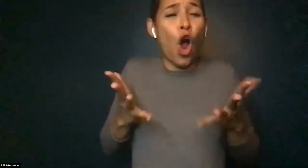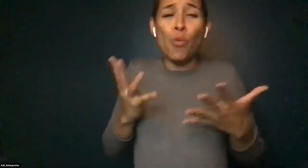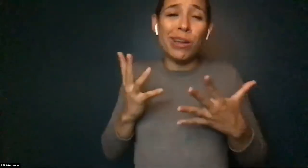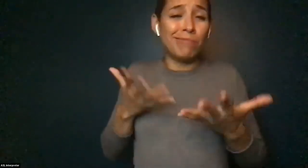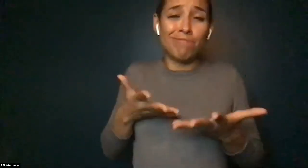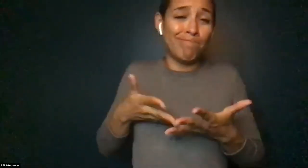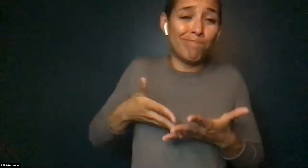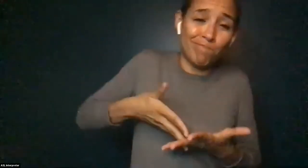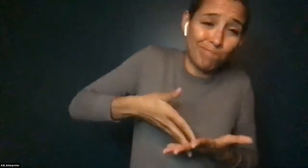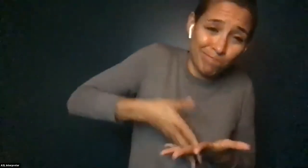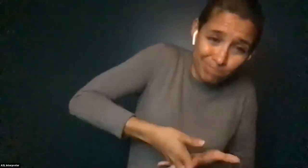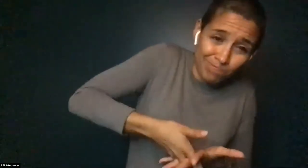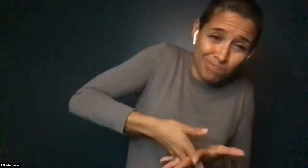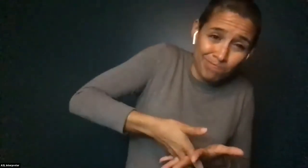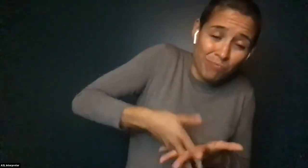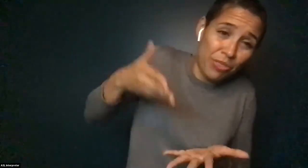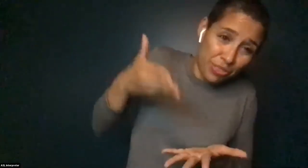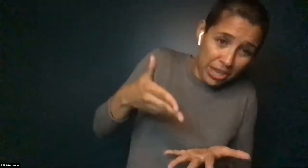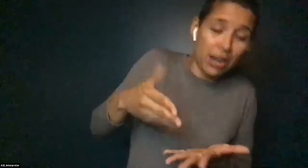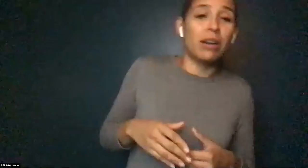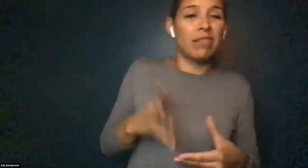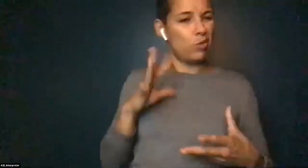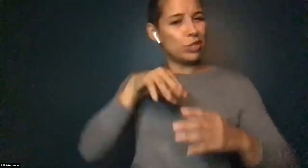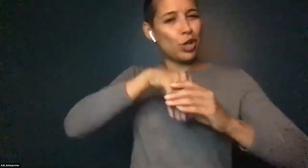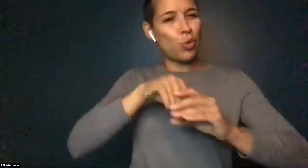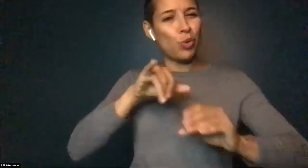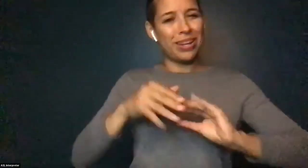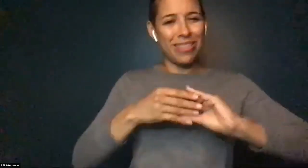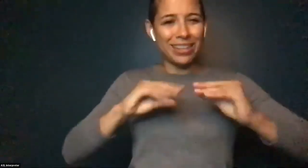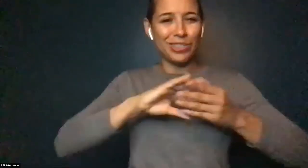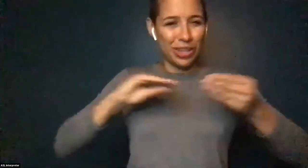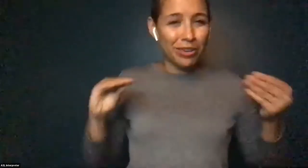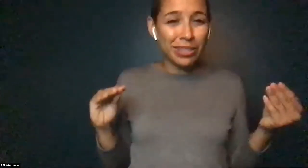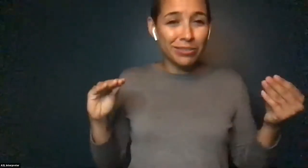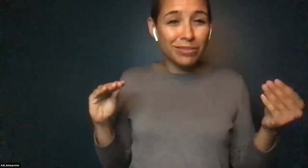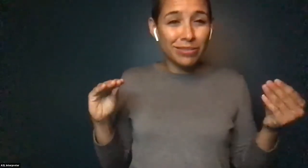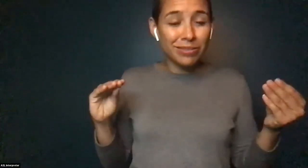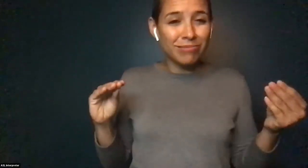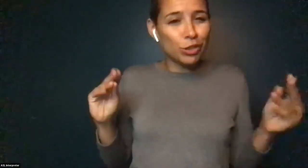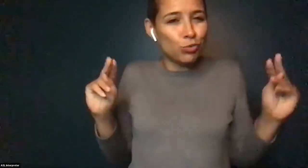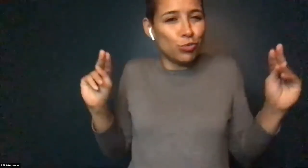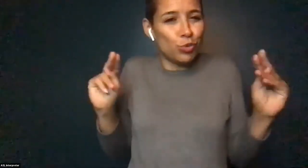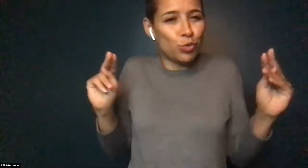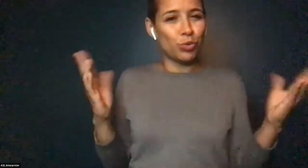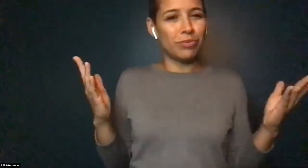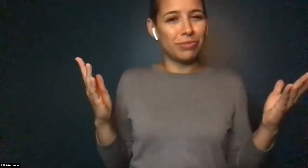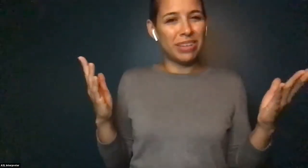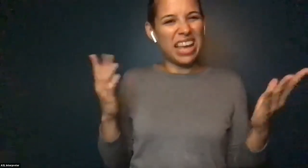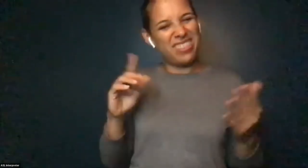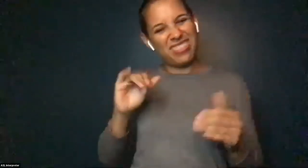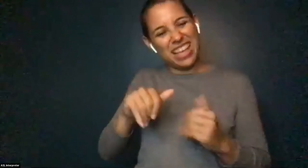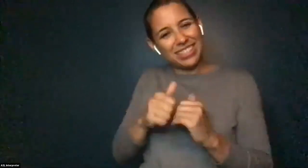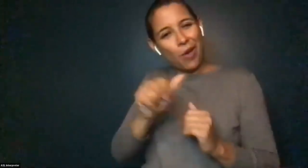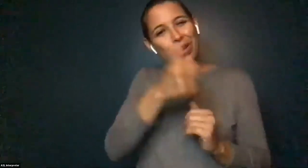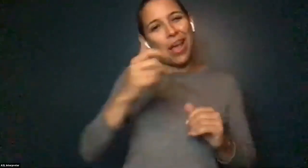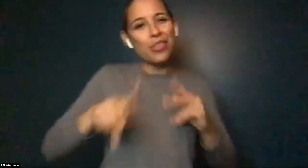subjectivity was embedded in that narrative. And there's a way in which another kind of difference can be embedded